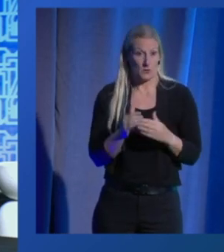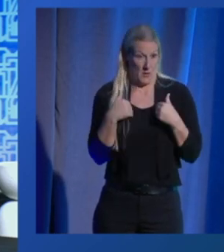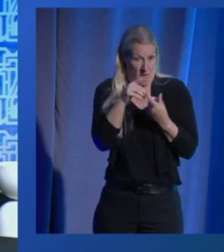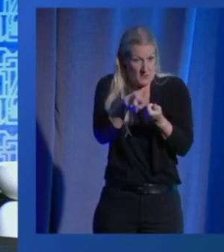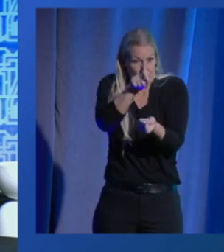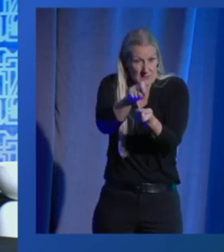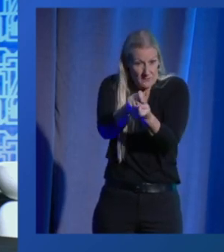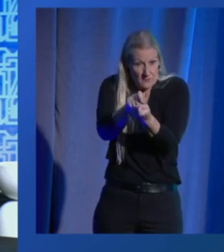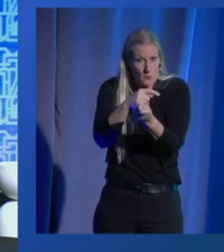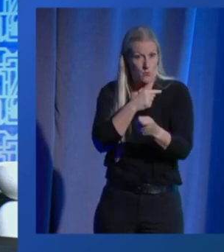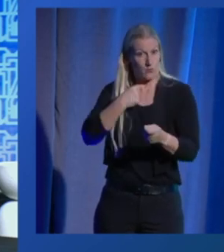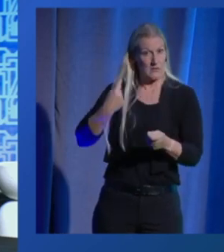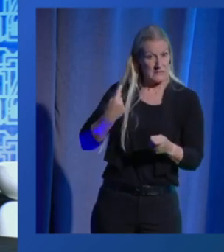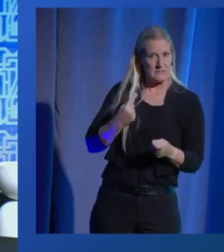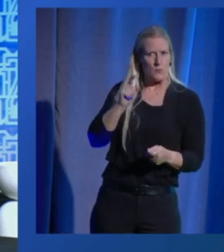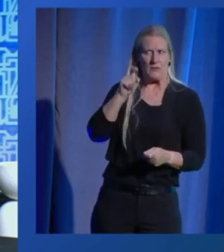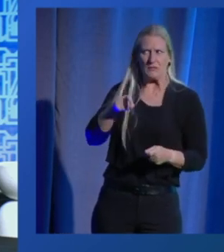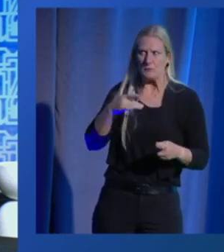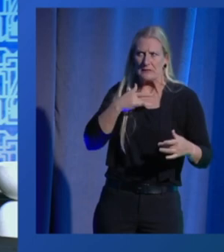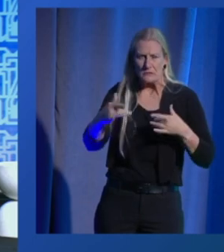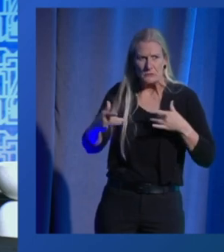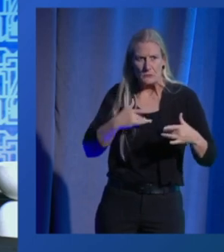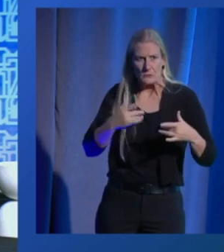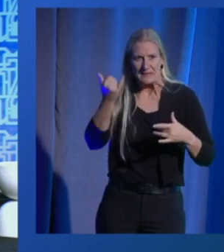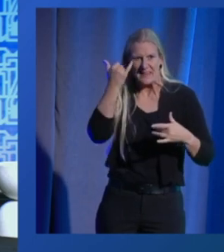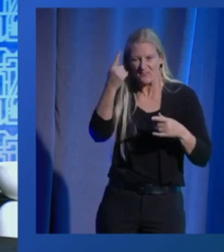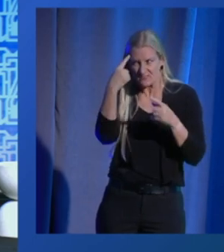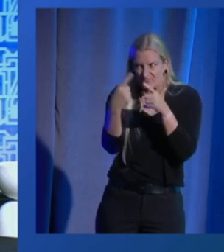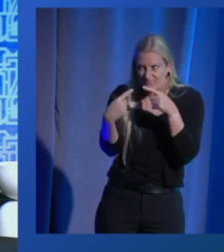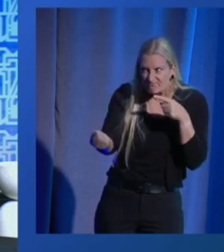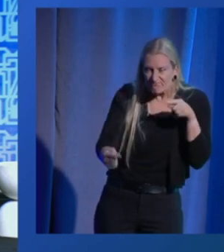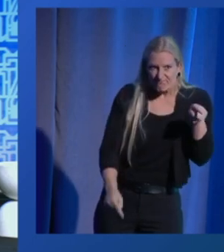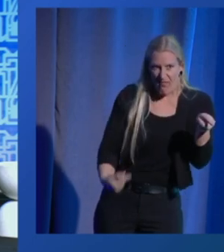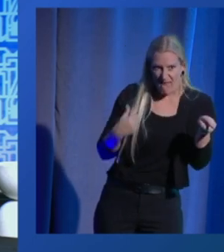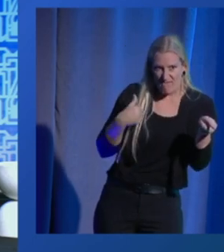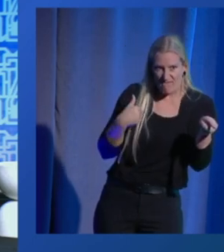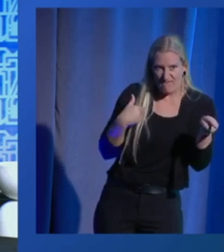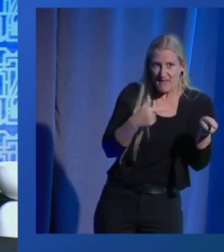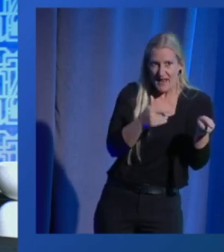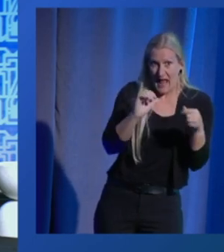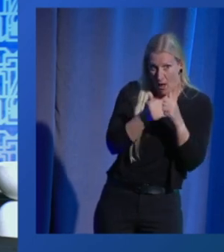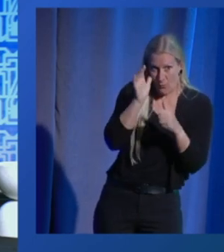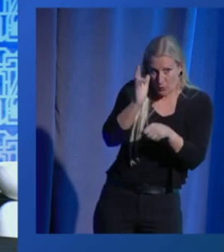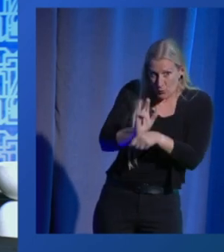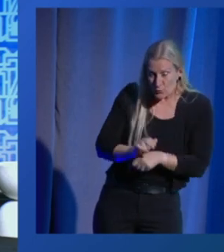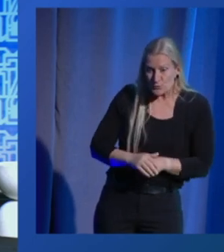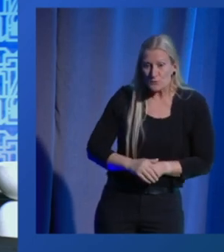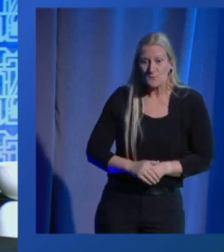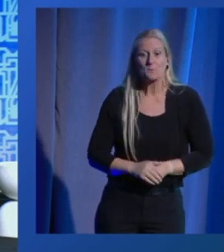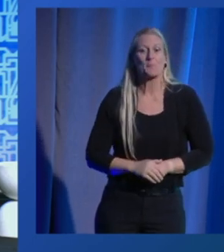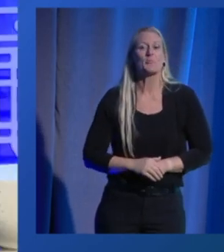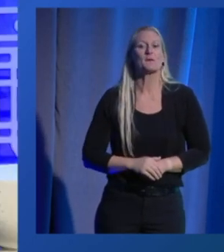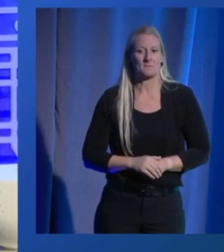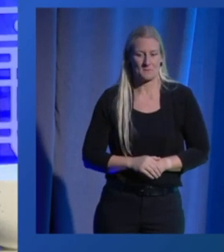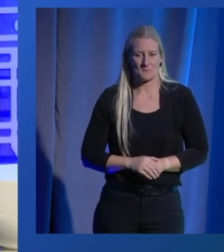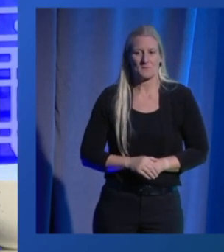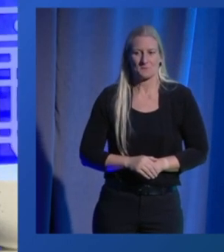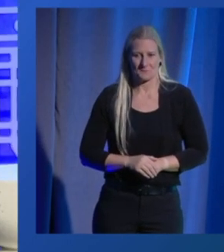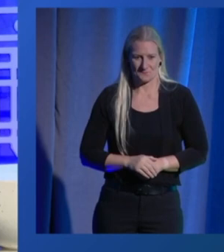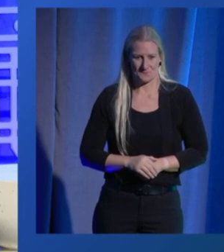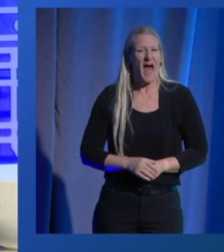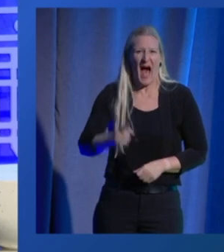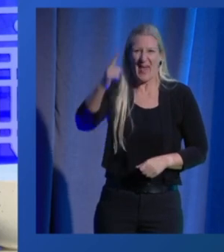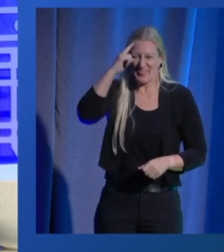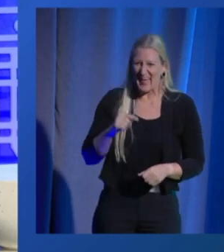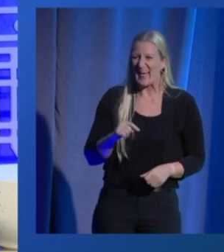really be concerned with uh for our adversaries or from our adversaries use so I think that's a chat GPT question so I'm